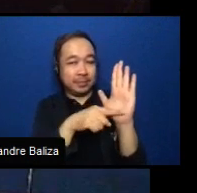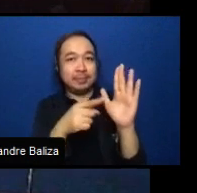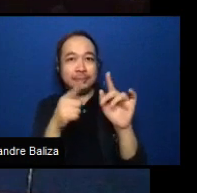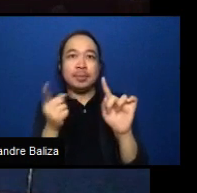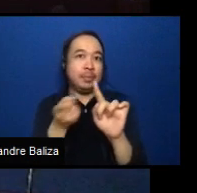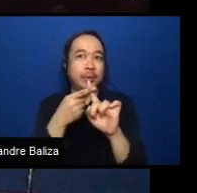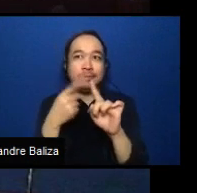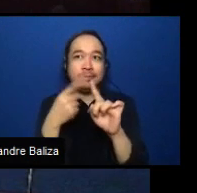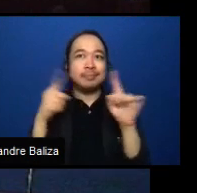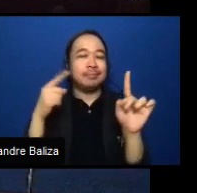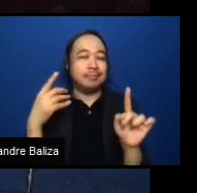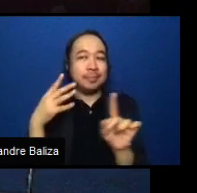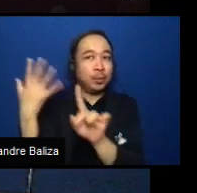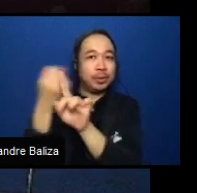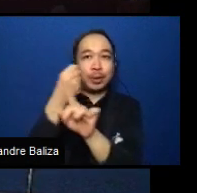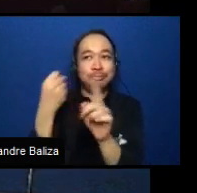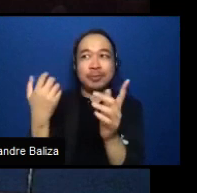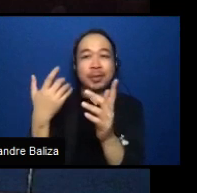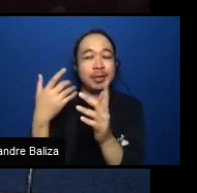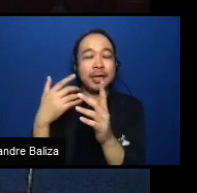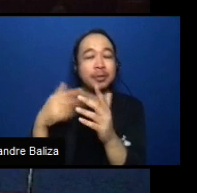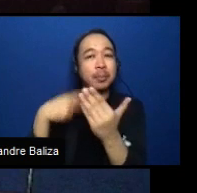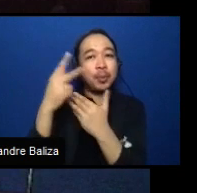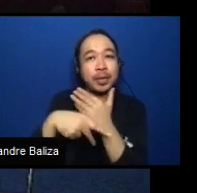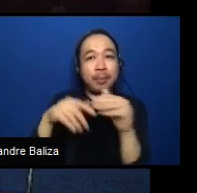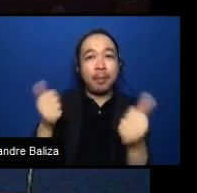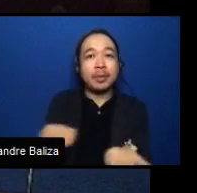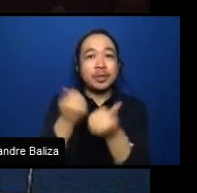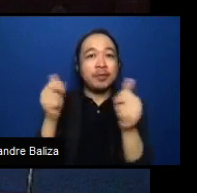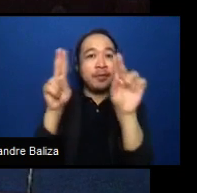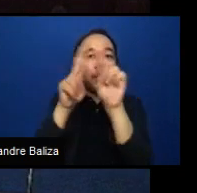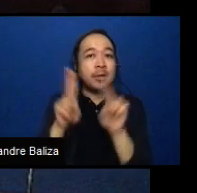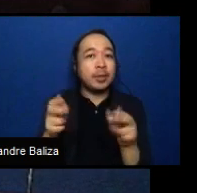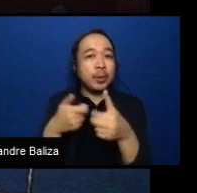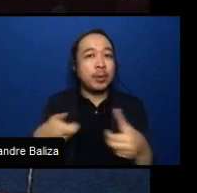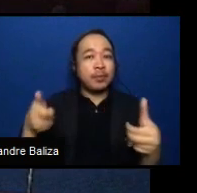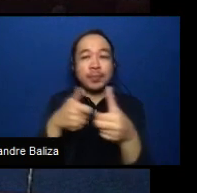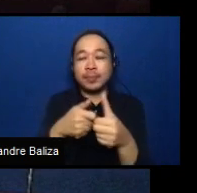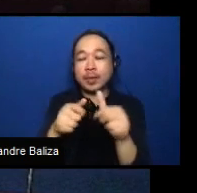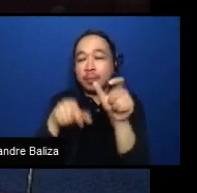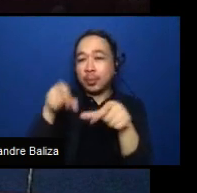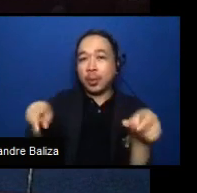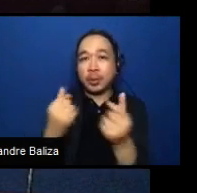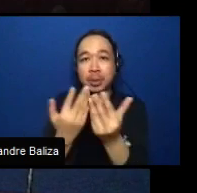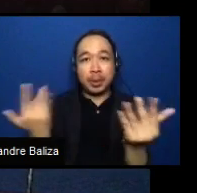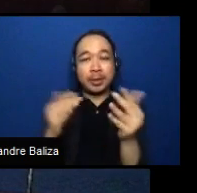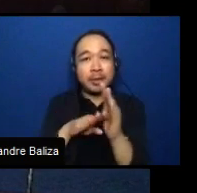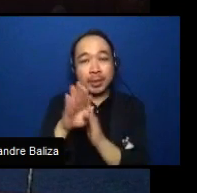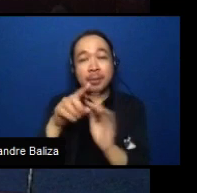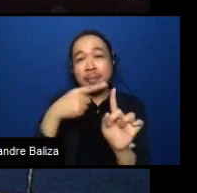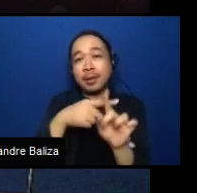the objectives of the Program of Action for the International Conference in Population and Development, and to the Sustainable Development Goals